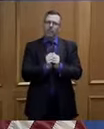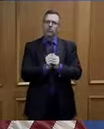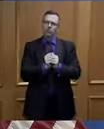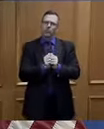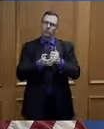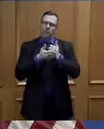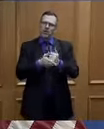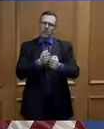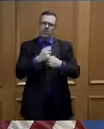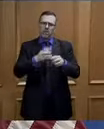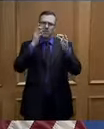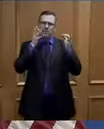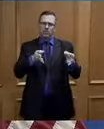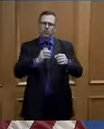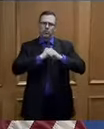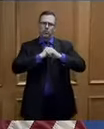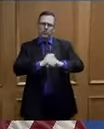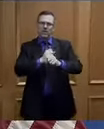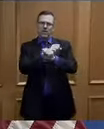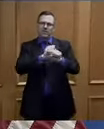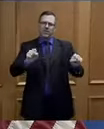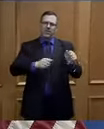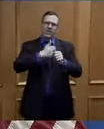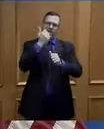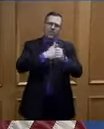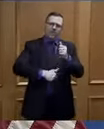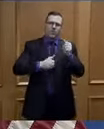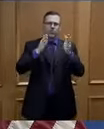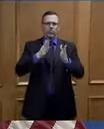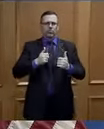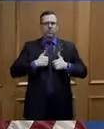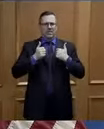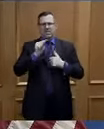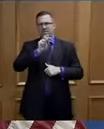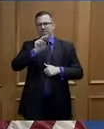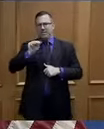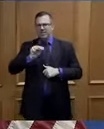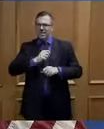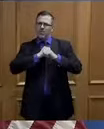going to protect the safety of every Tennessean and protect our economy to the degree that we can.